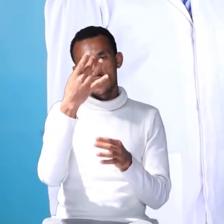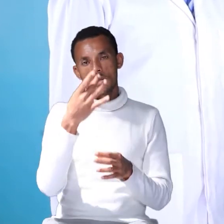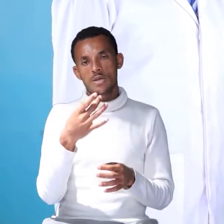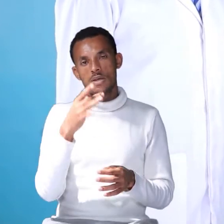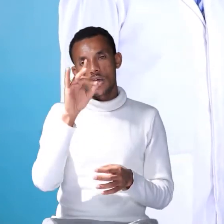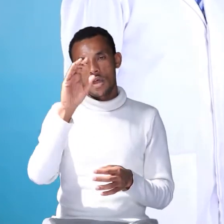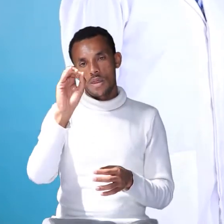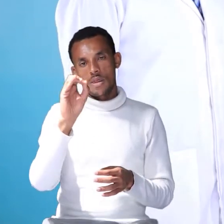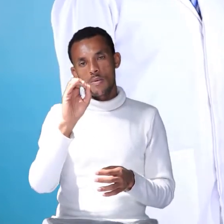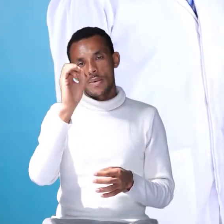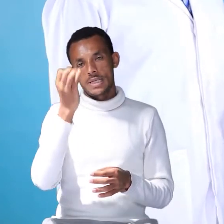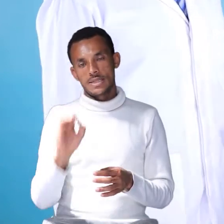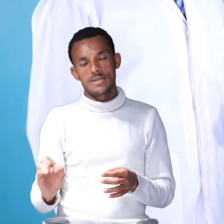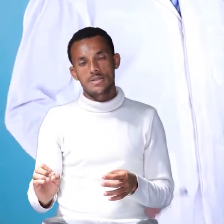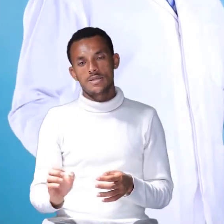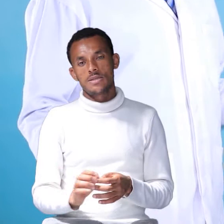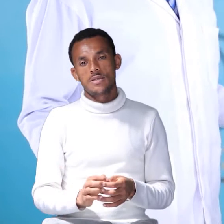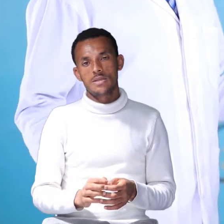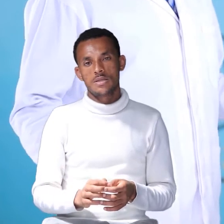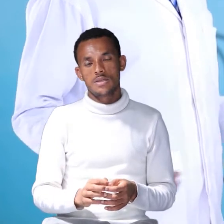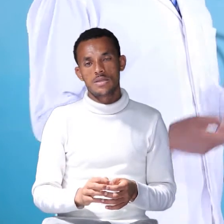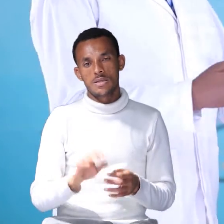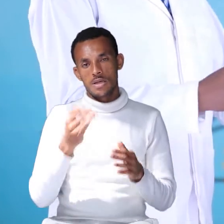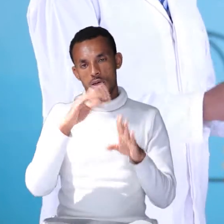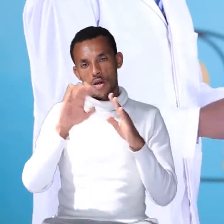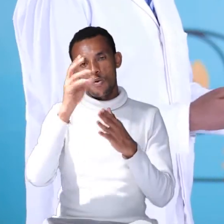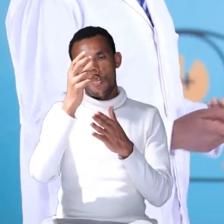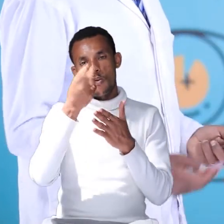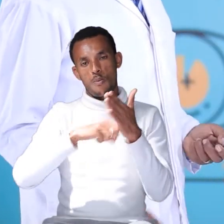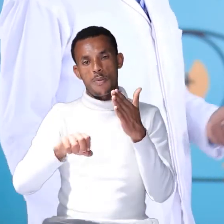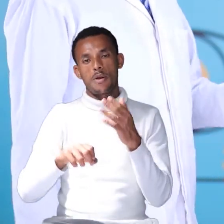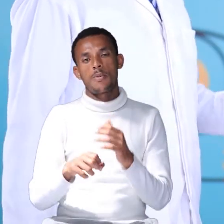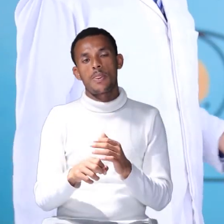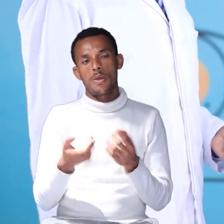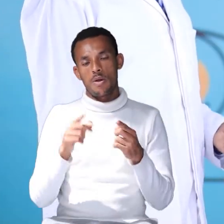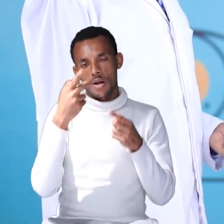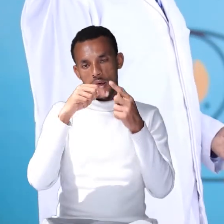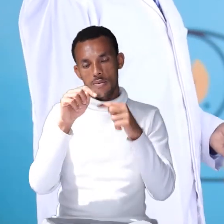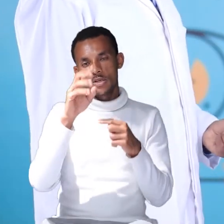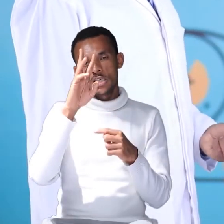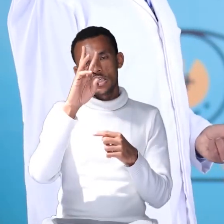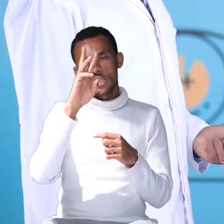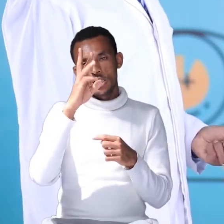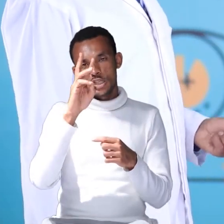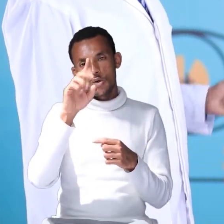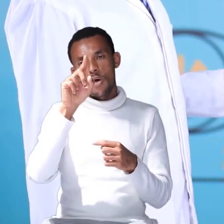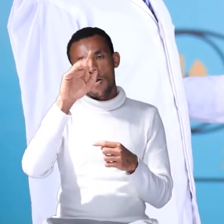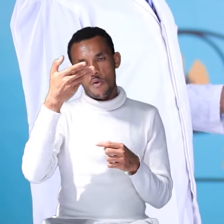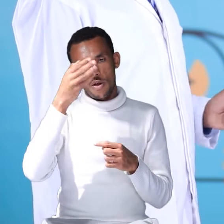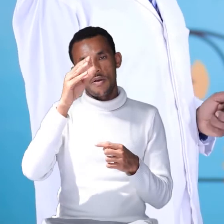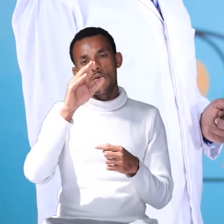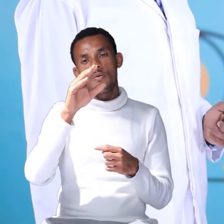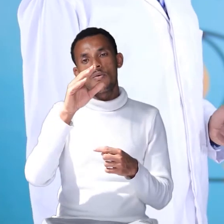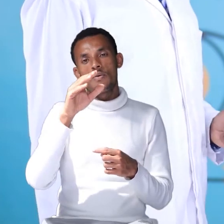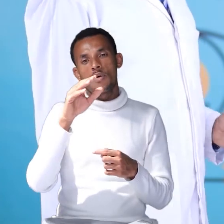it gives 80. The student has scored 80% if you are interpreting in terms of marks. When you are coming 61